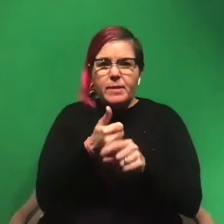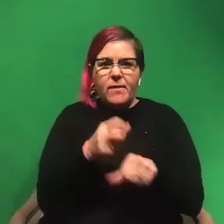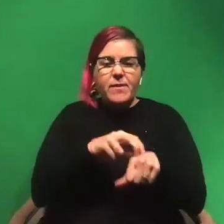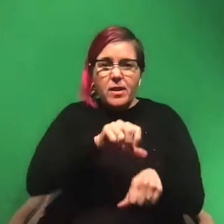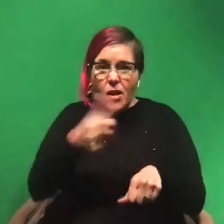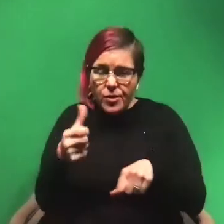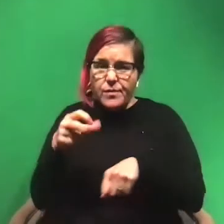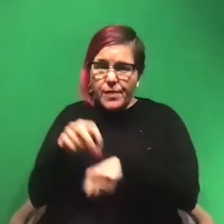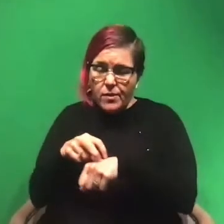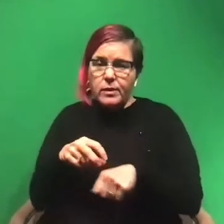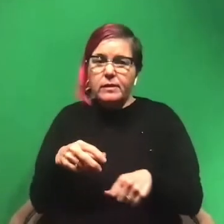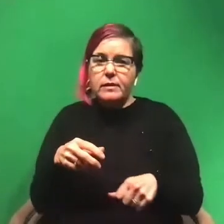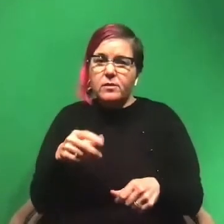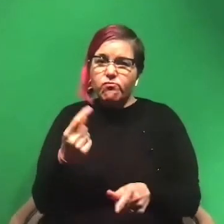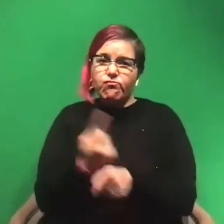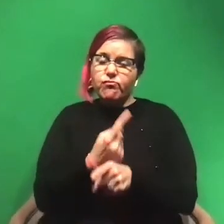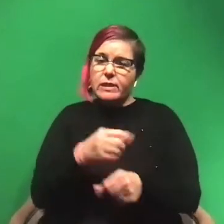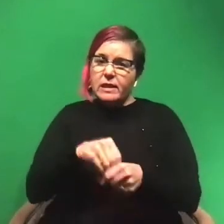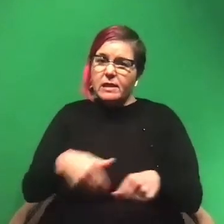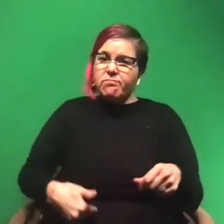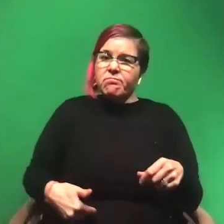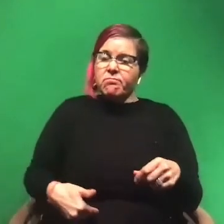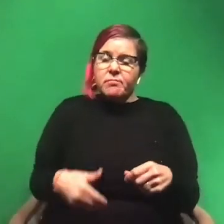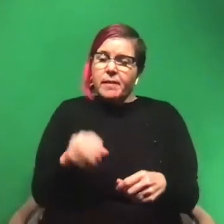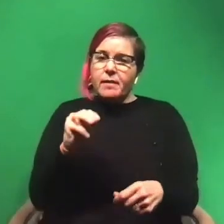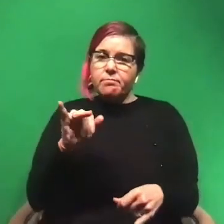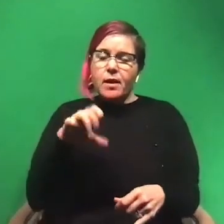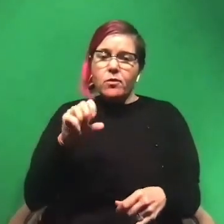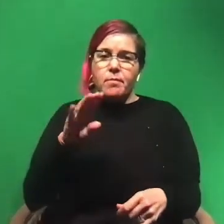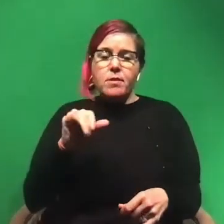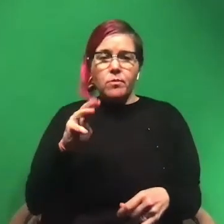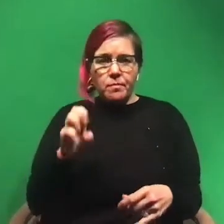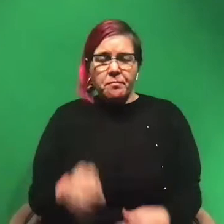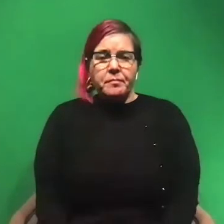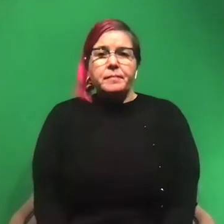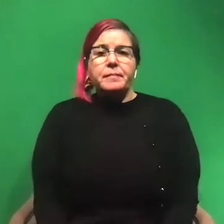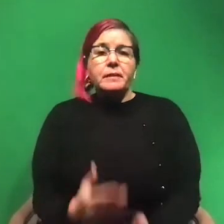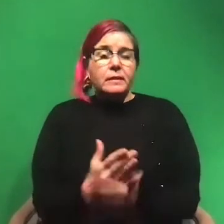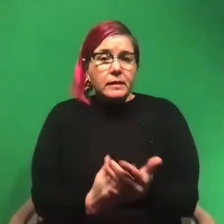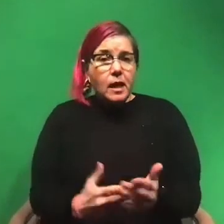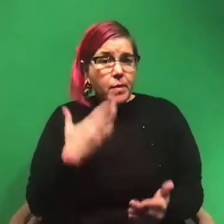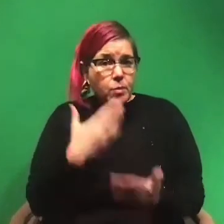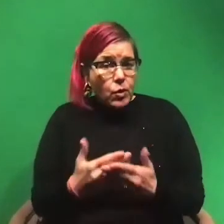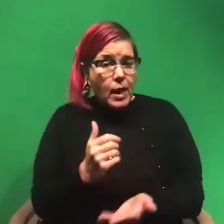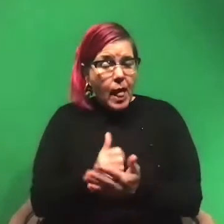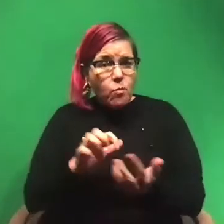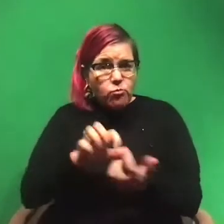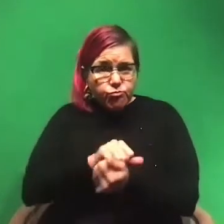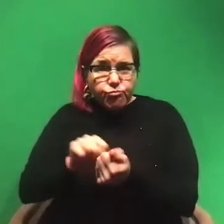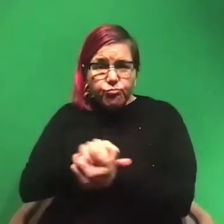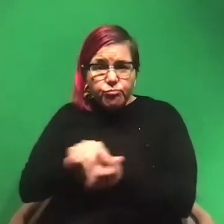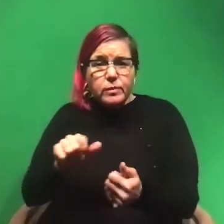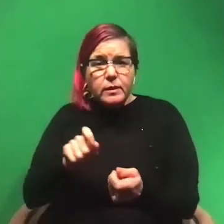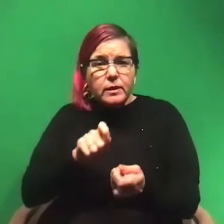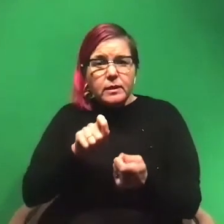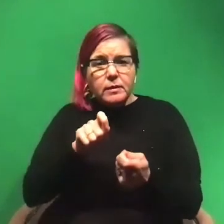they're normally in our gut too, just like what we have a microbiome. Some of them are good because they're destroying a certain